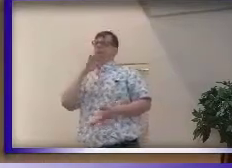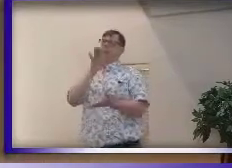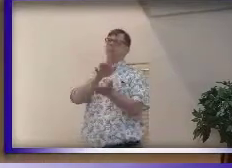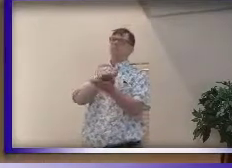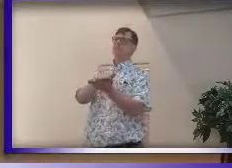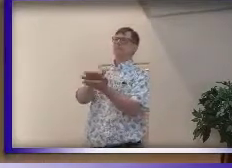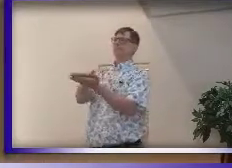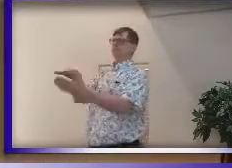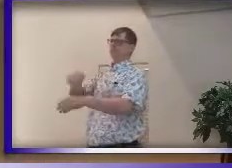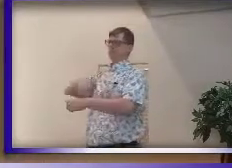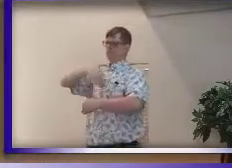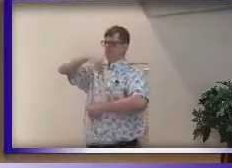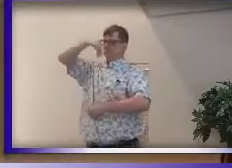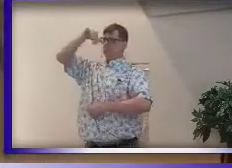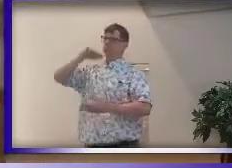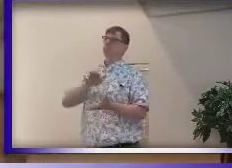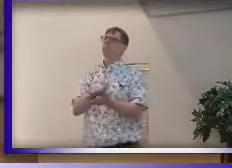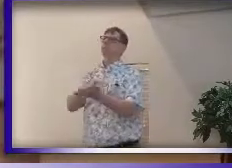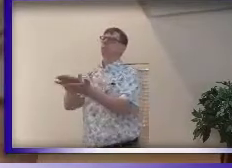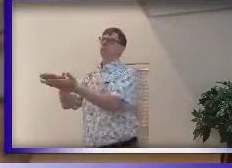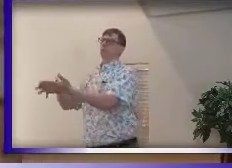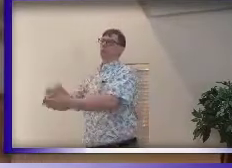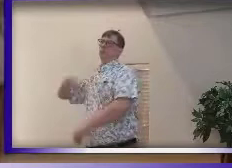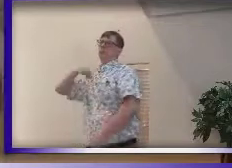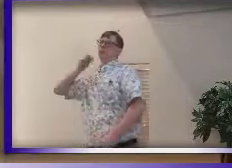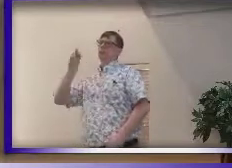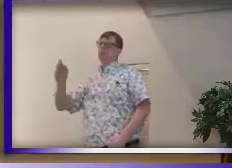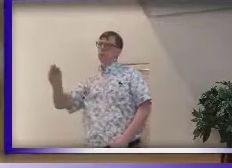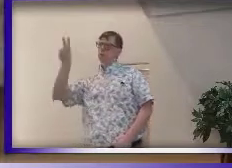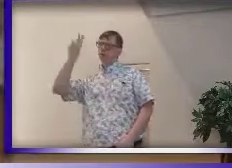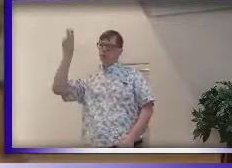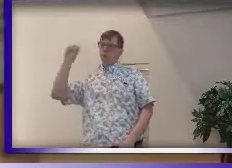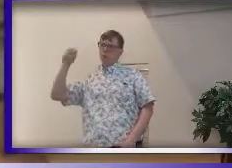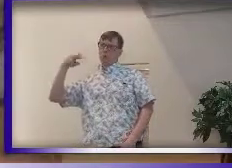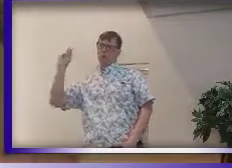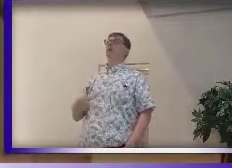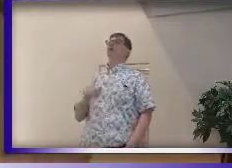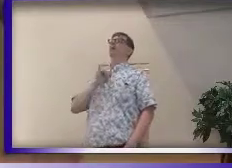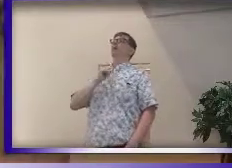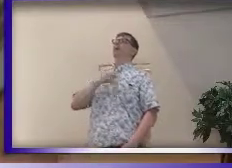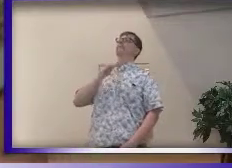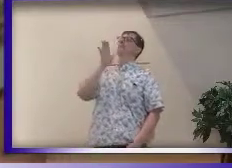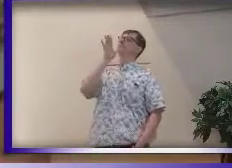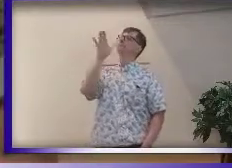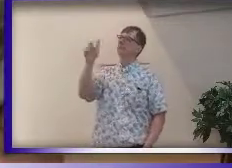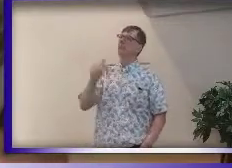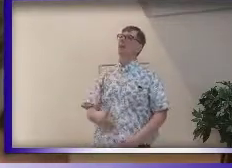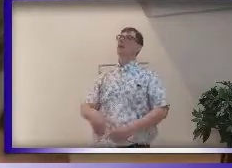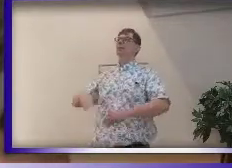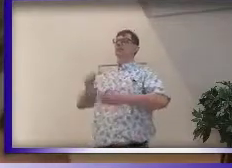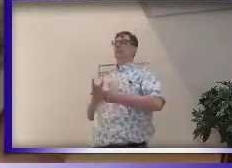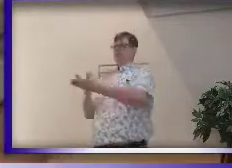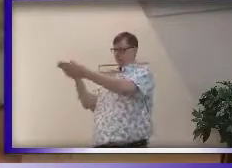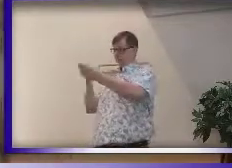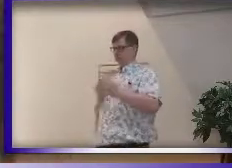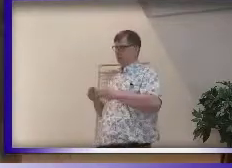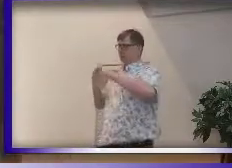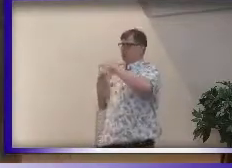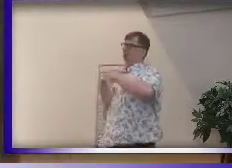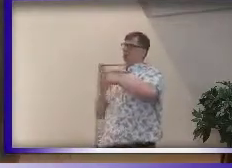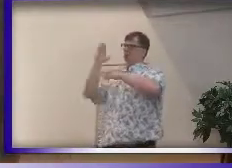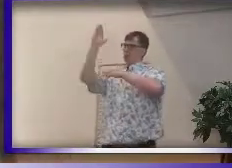church. I'm ready to, what do you mean we're not going to church?" "Yes, we are. We have to go. I told my friends I'd be here."